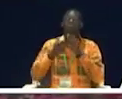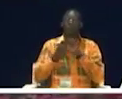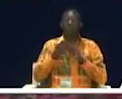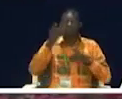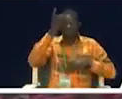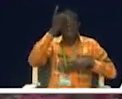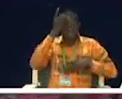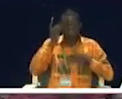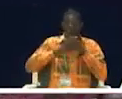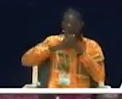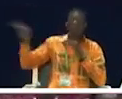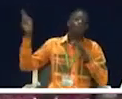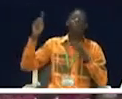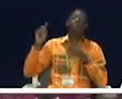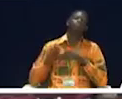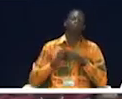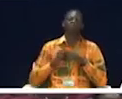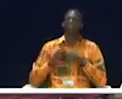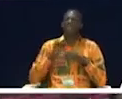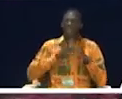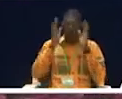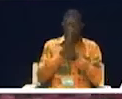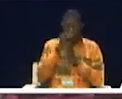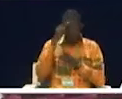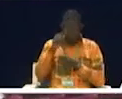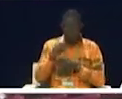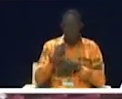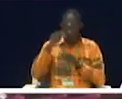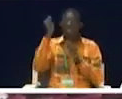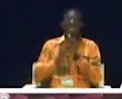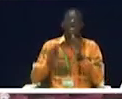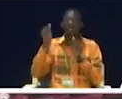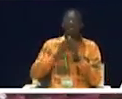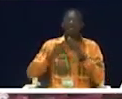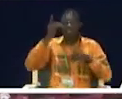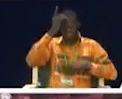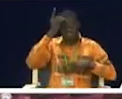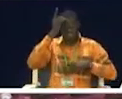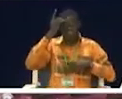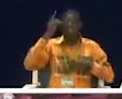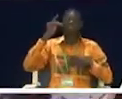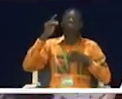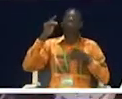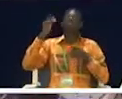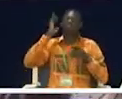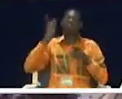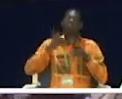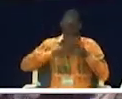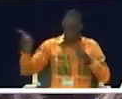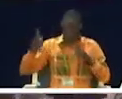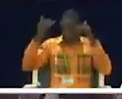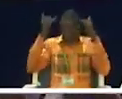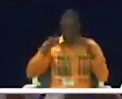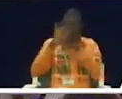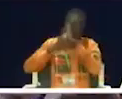I pray for somebody here? In the name of Jesus, every disease you came here with disappears today.